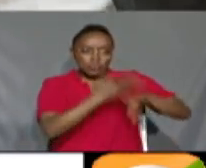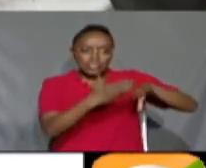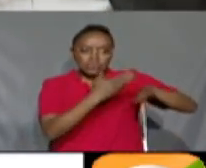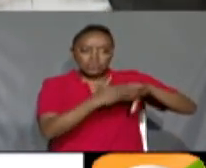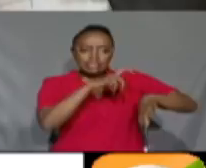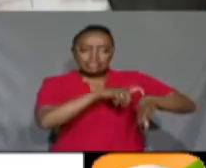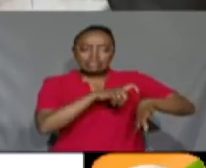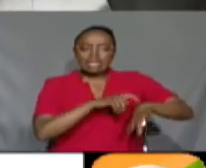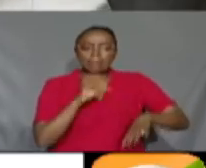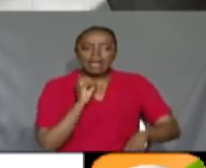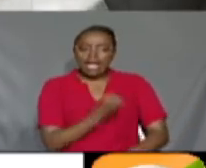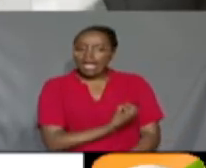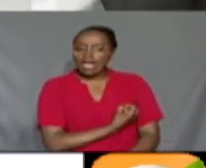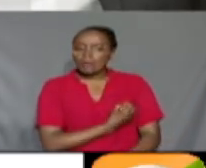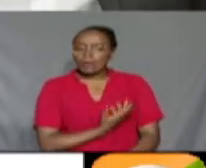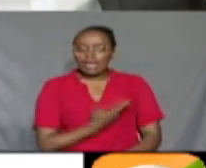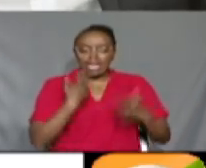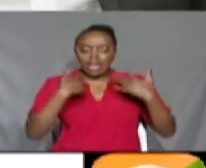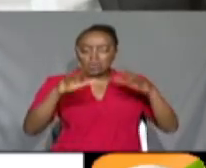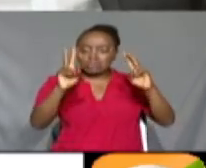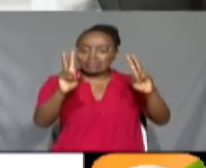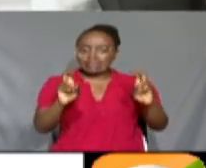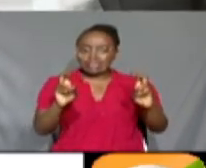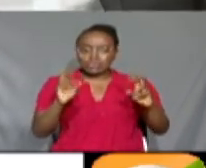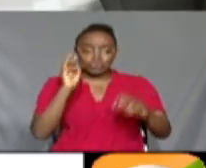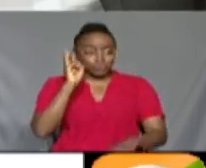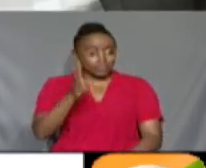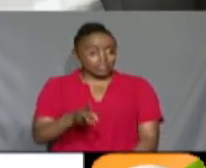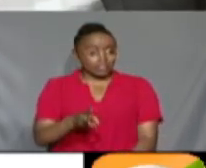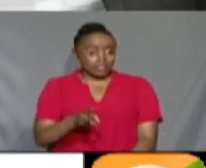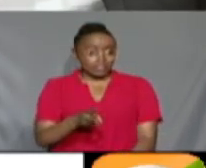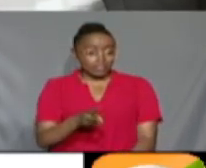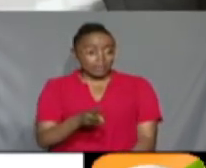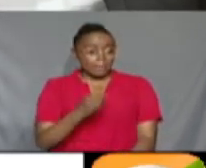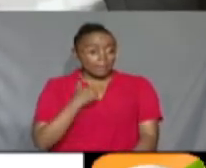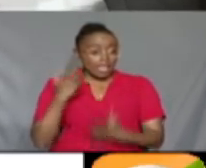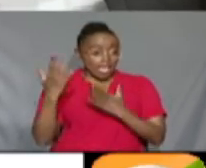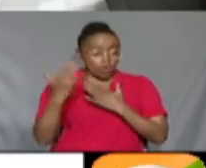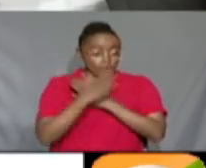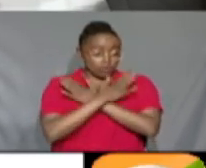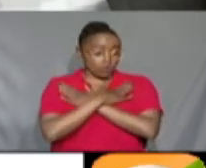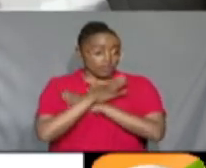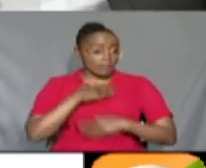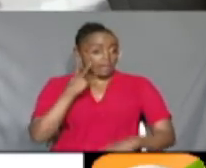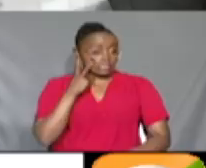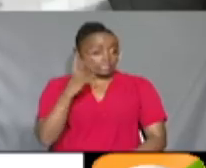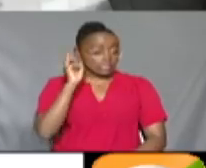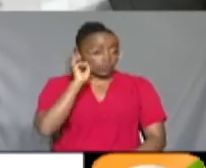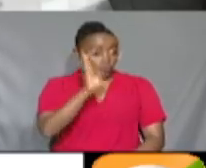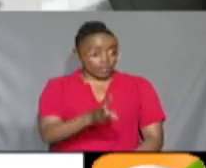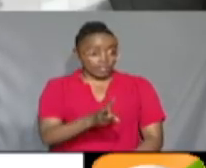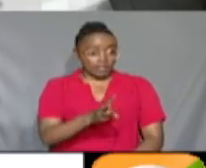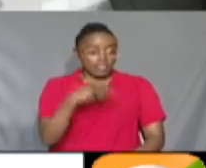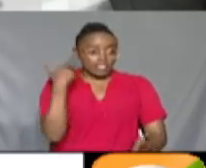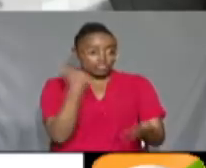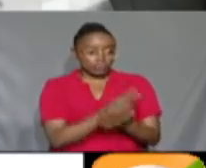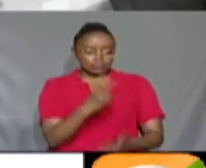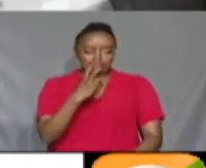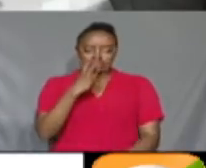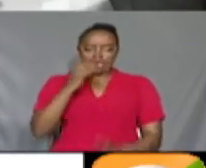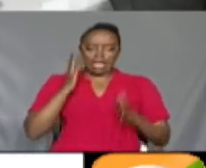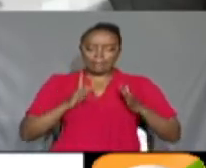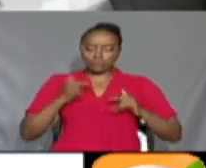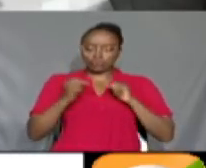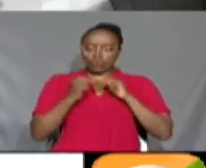time and likely lose that issue. And I hope my colleague will see and stop looking at me like a person